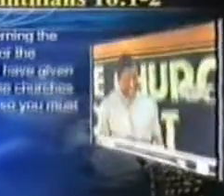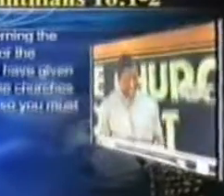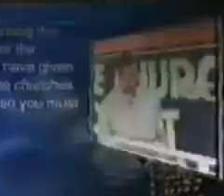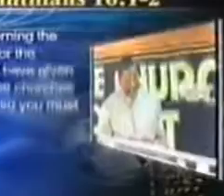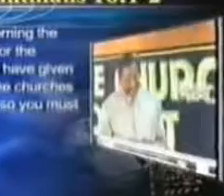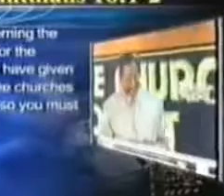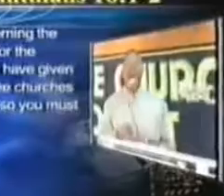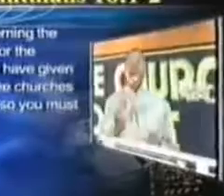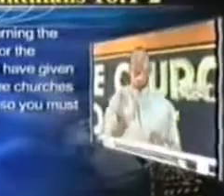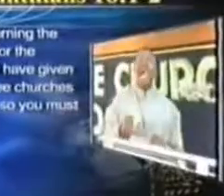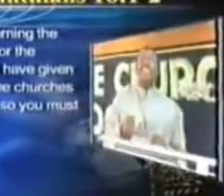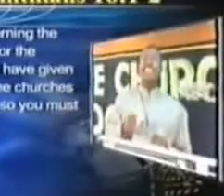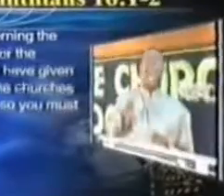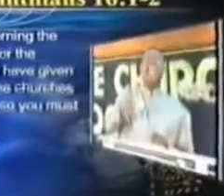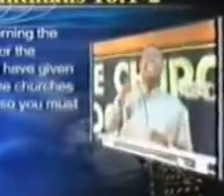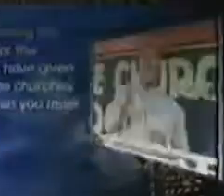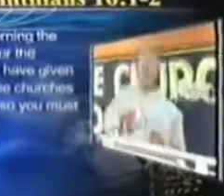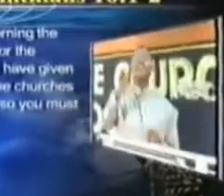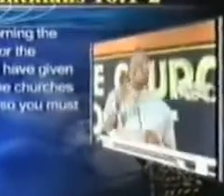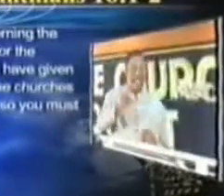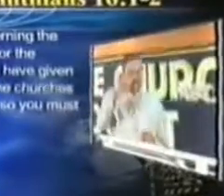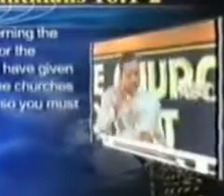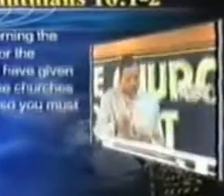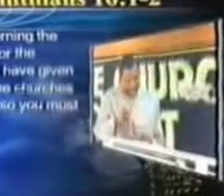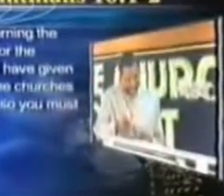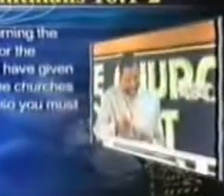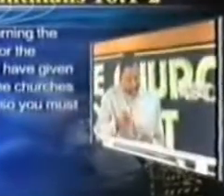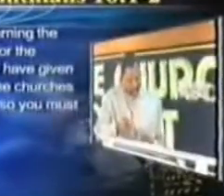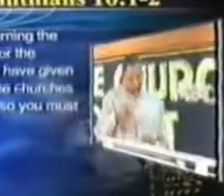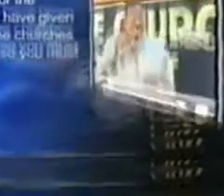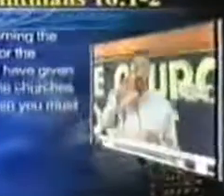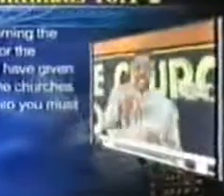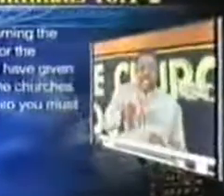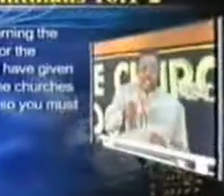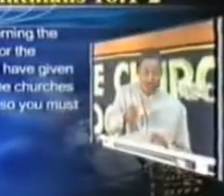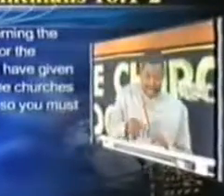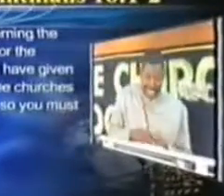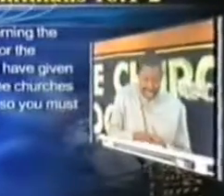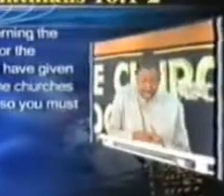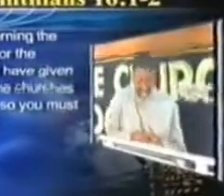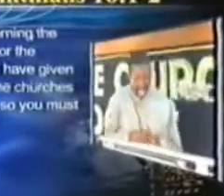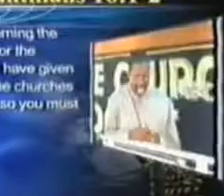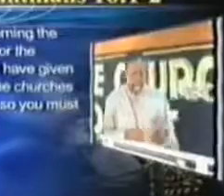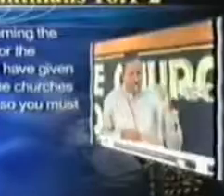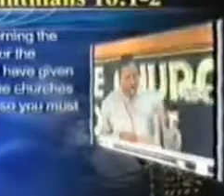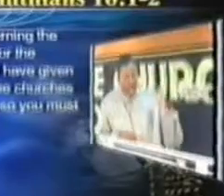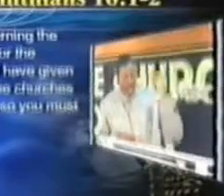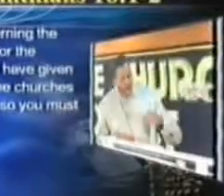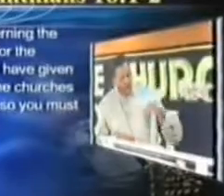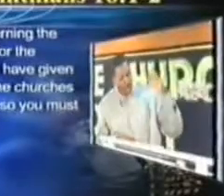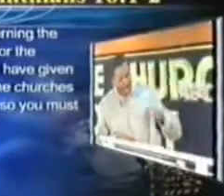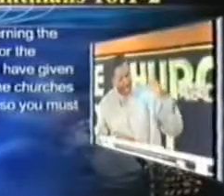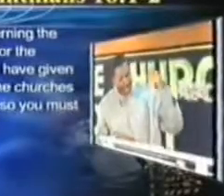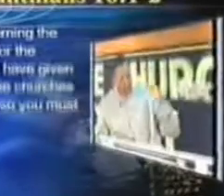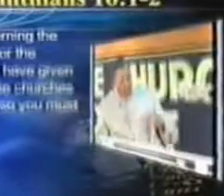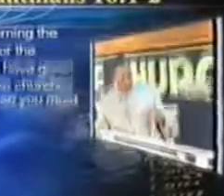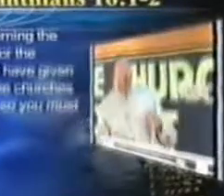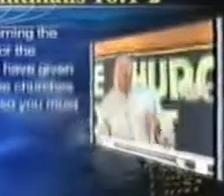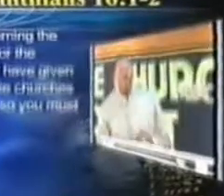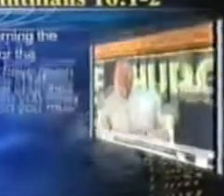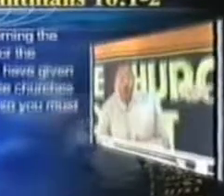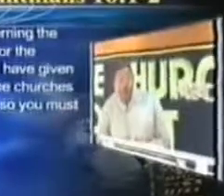the saints as I have given orders to the churches of Galatia so you must